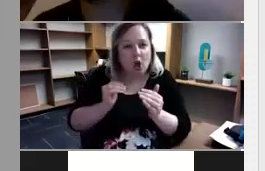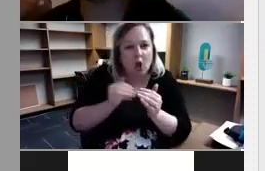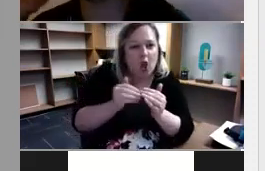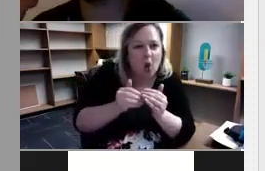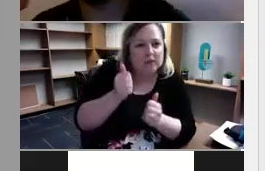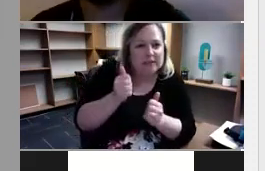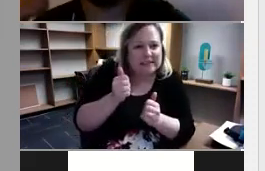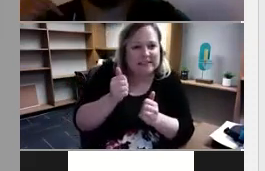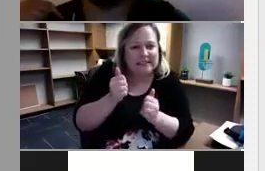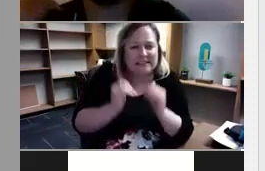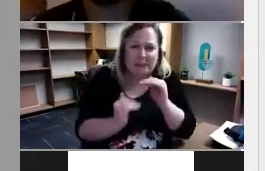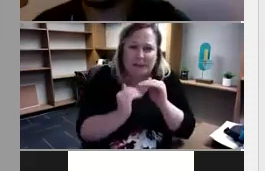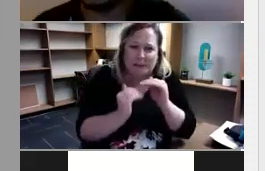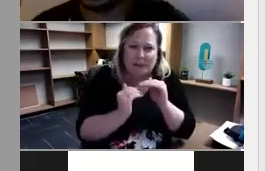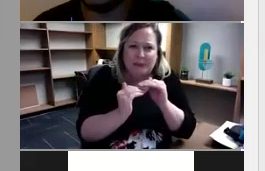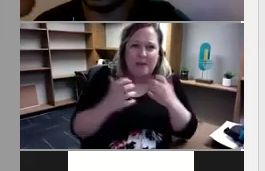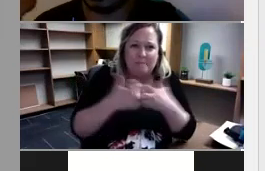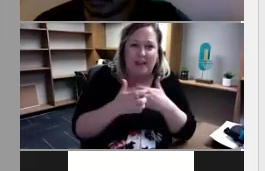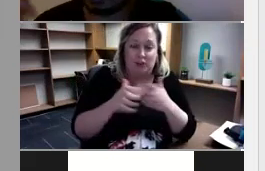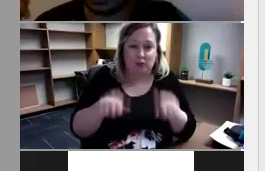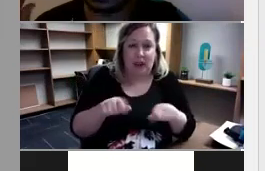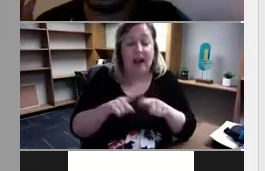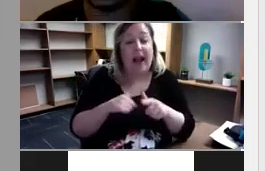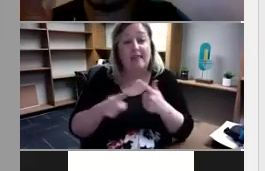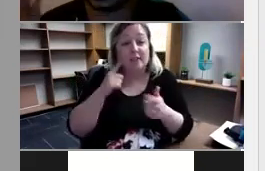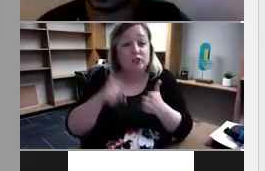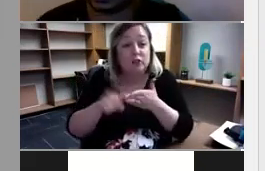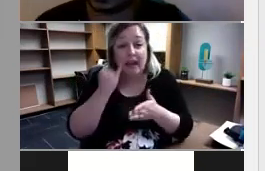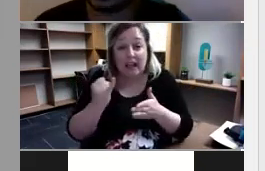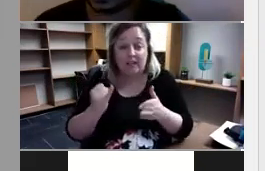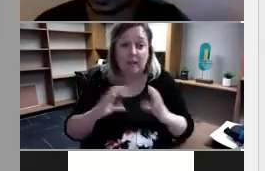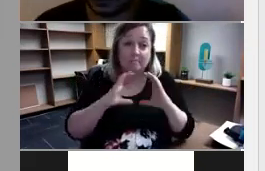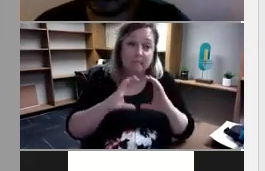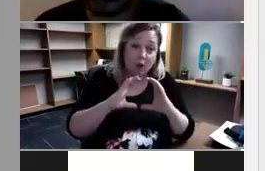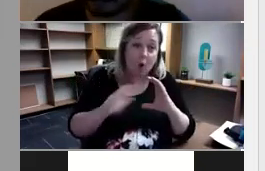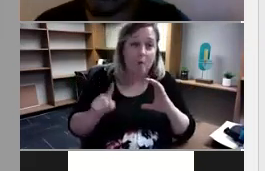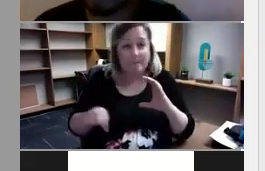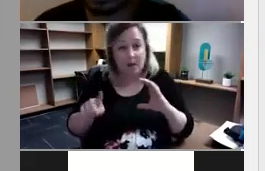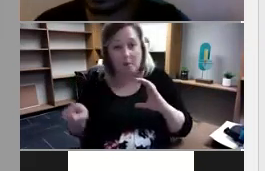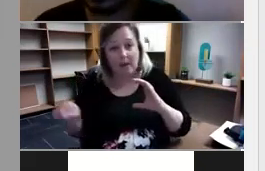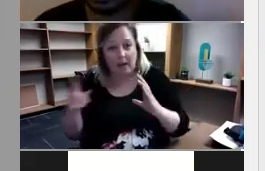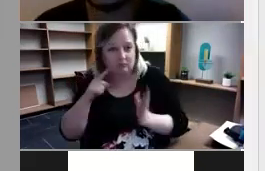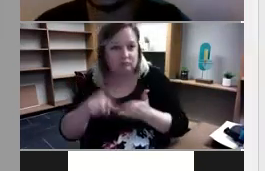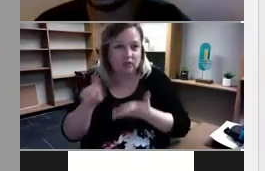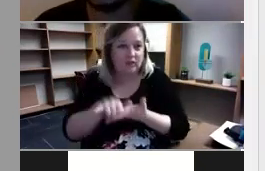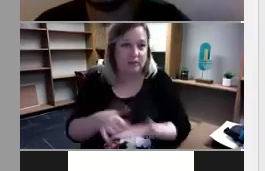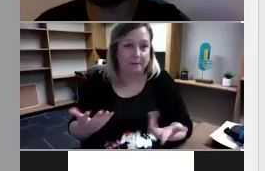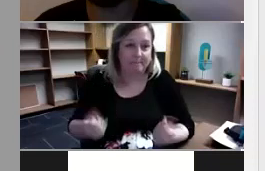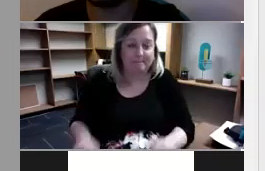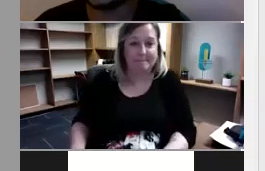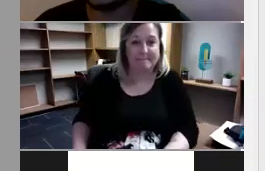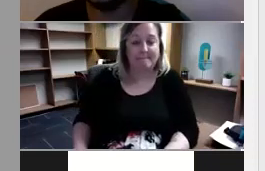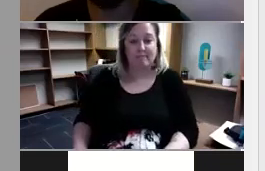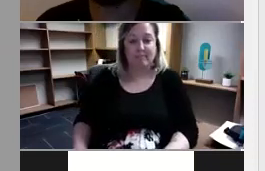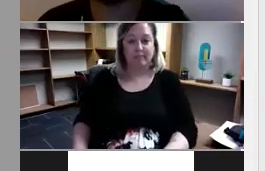need to check whether it is big O or big omega or big theta that applies to this particular thing. In addition to this